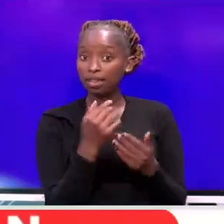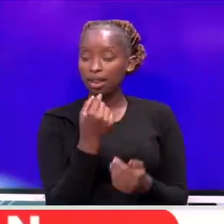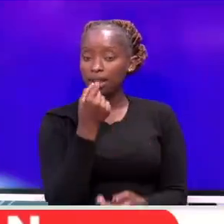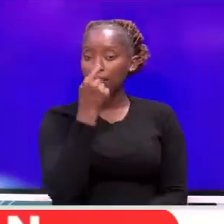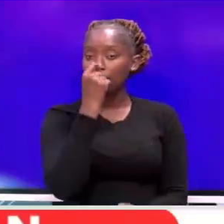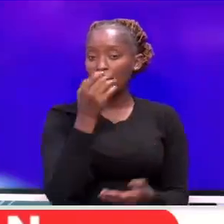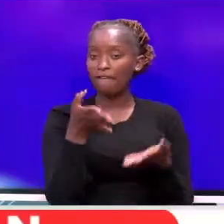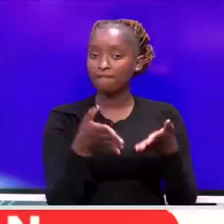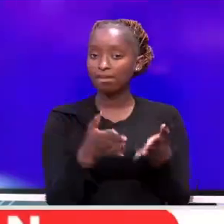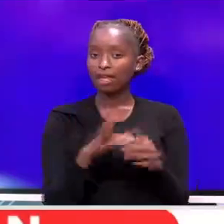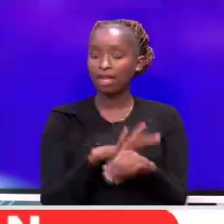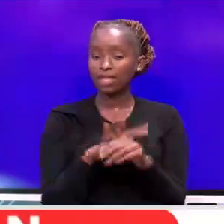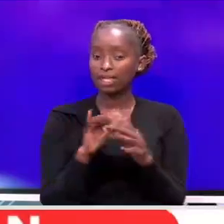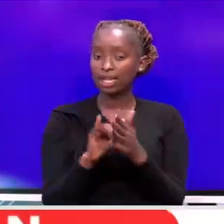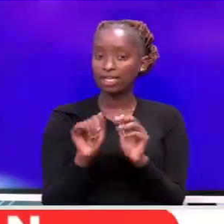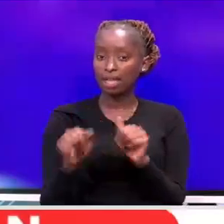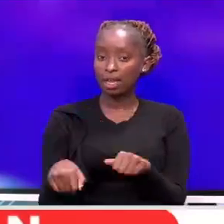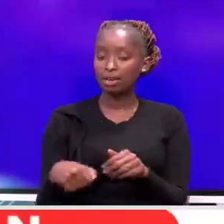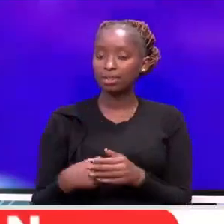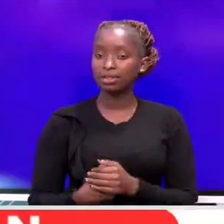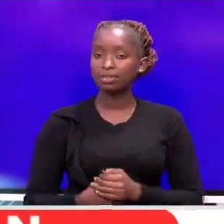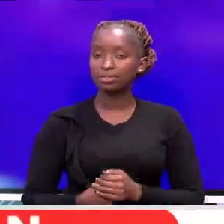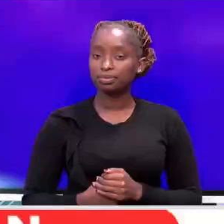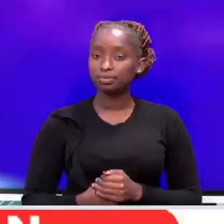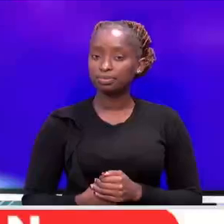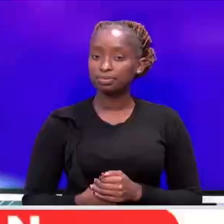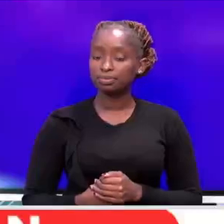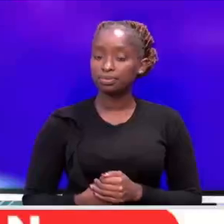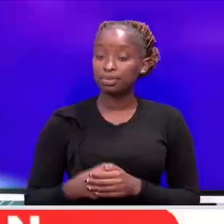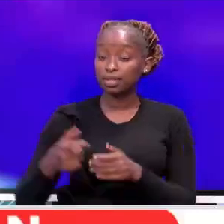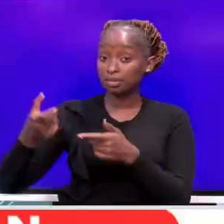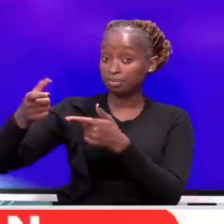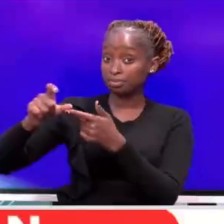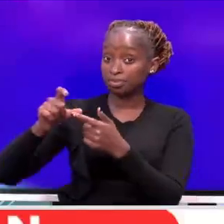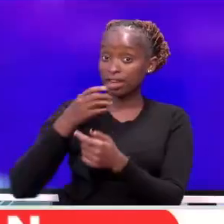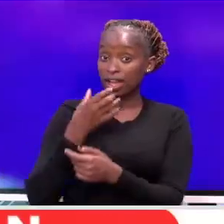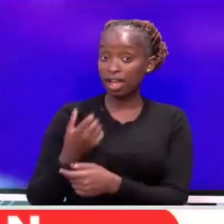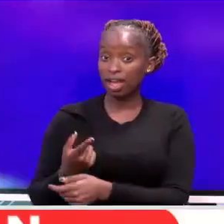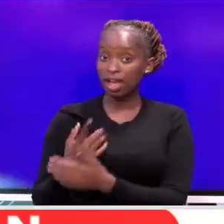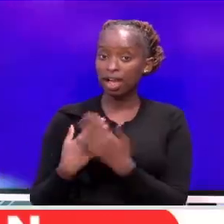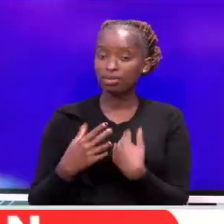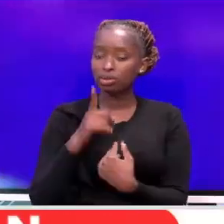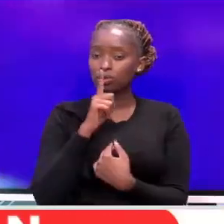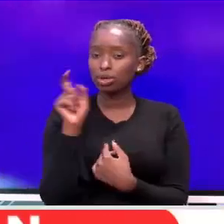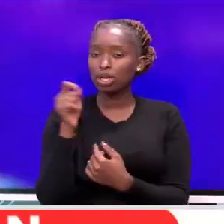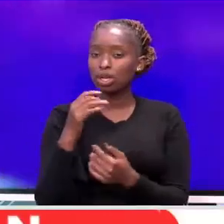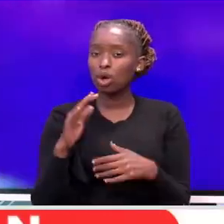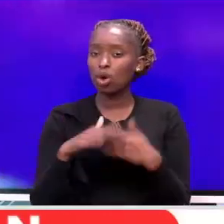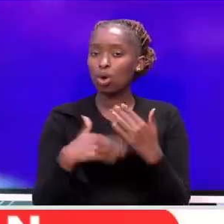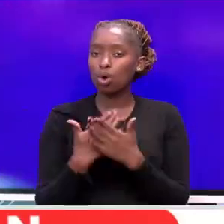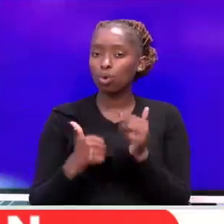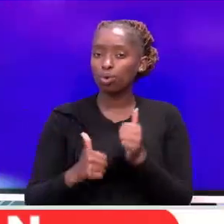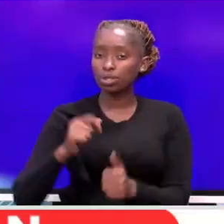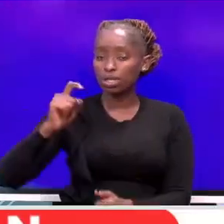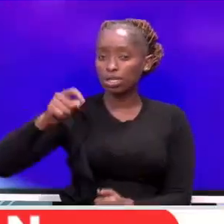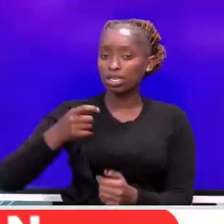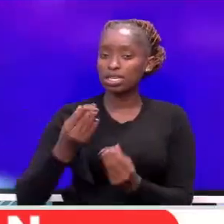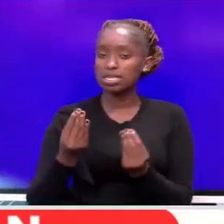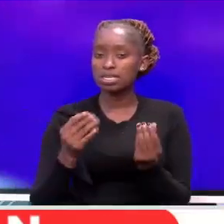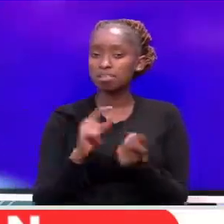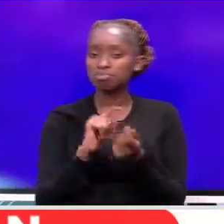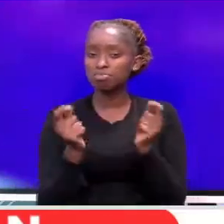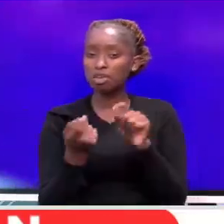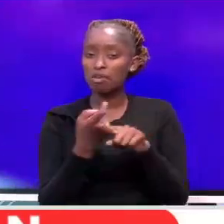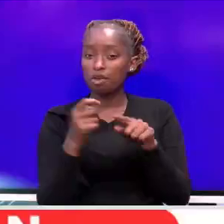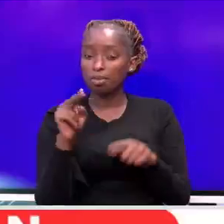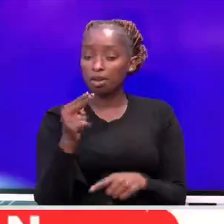can be able to get the vaccines. Additionally, CS Nakumicha is assuring Kenyans that all that is needed for an easy transition from